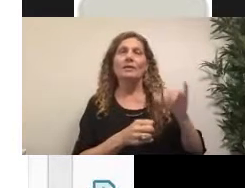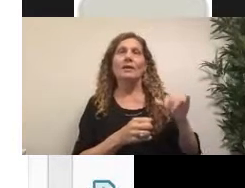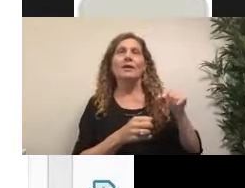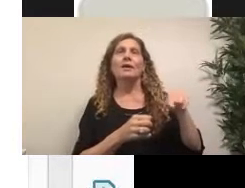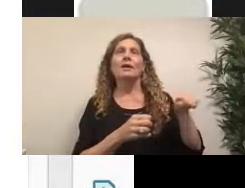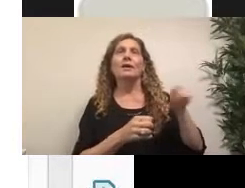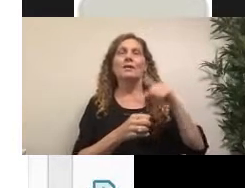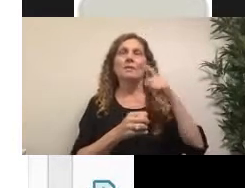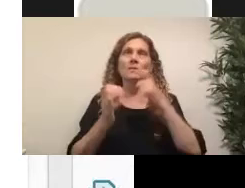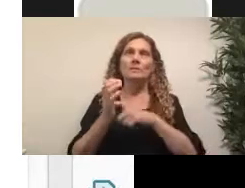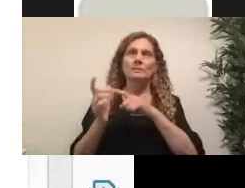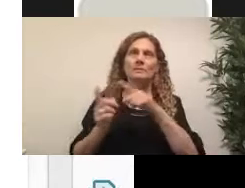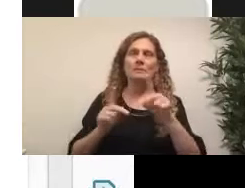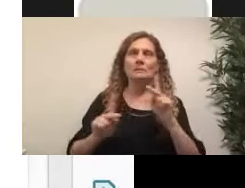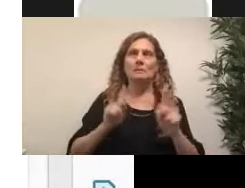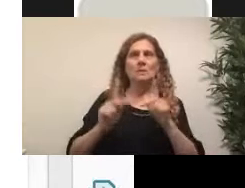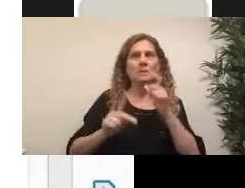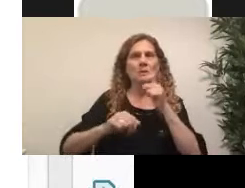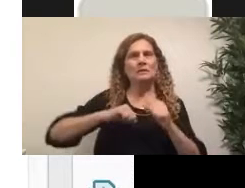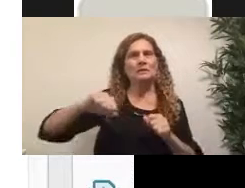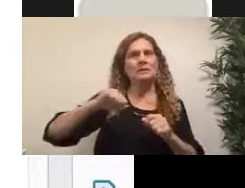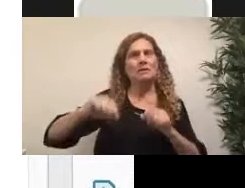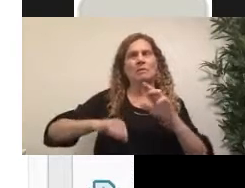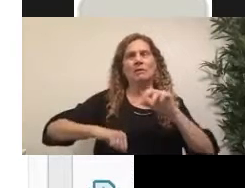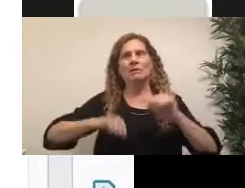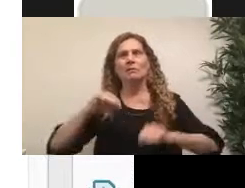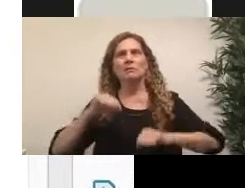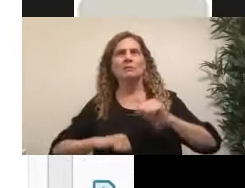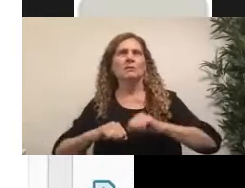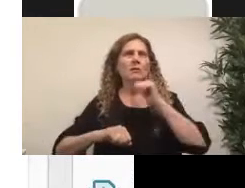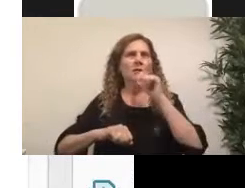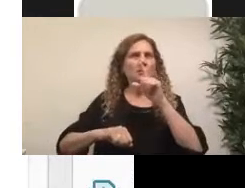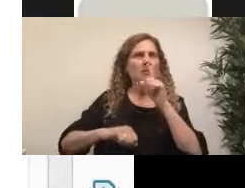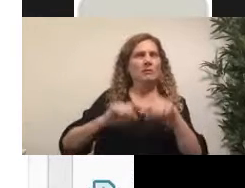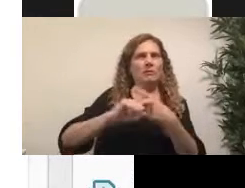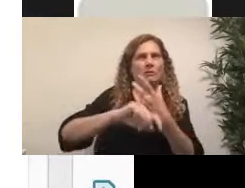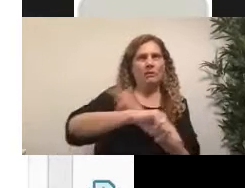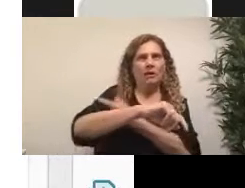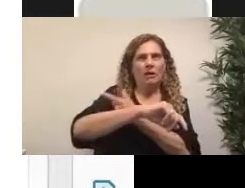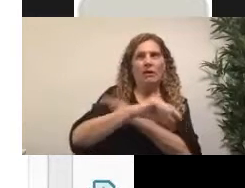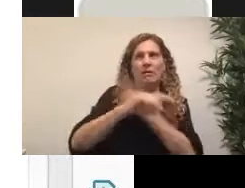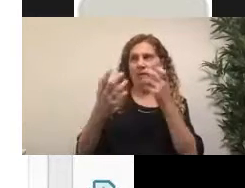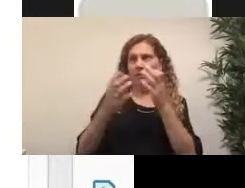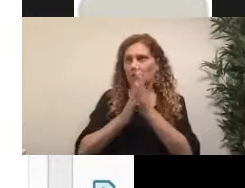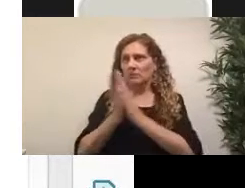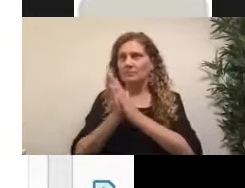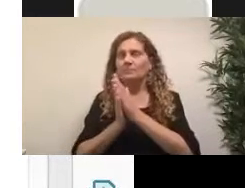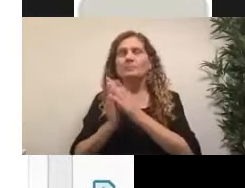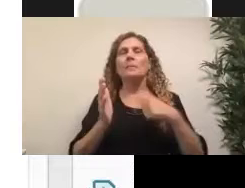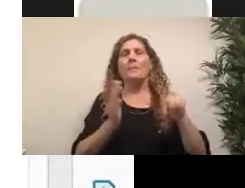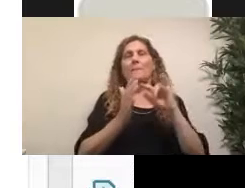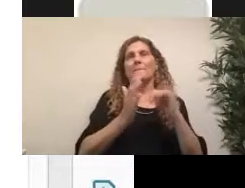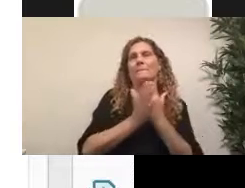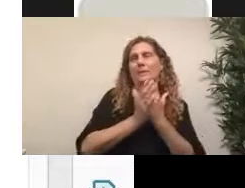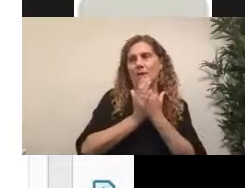Milwaukee residents to join this program and help educate and reassure your friends and family members. The Crush COVID Crew will be hosting virtual